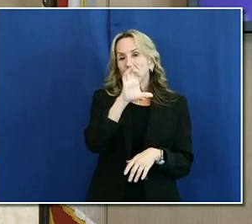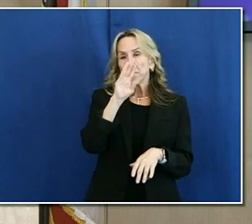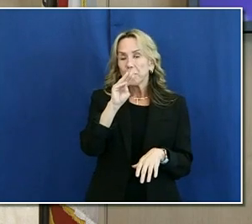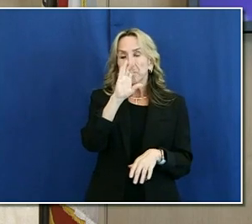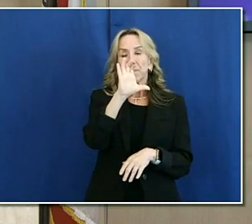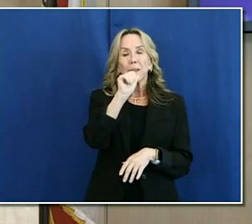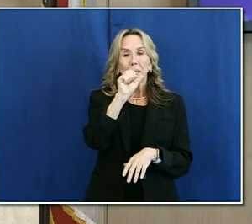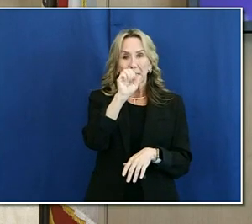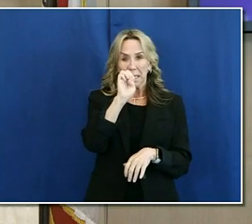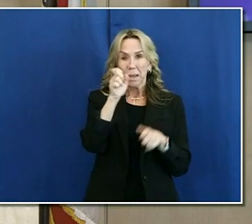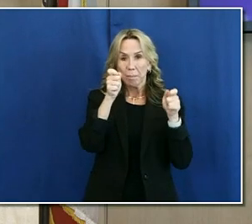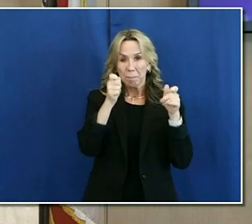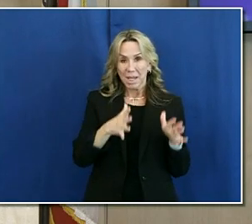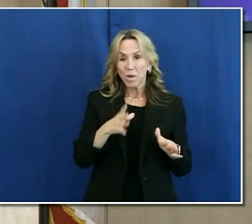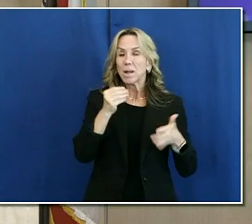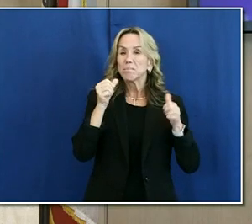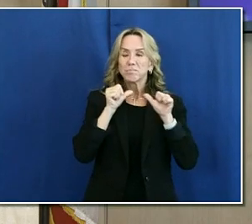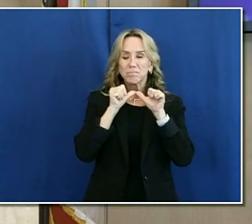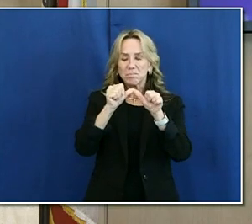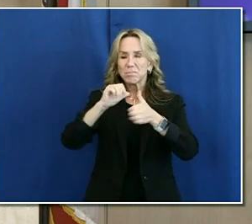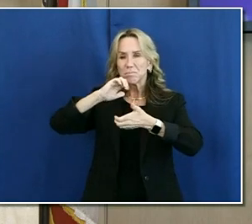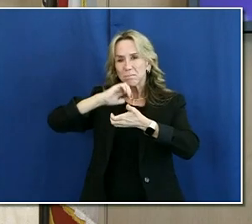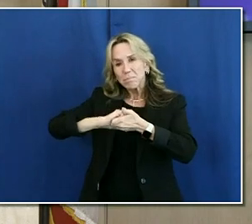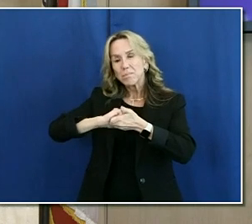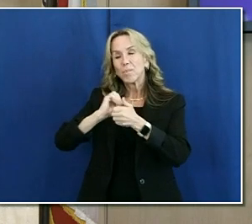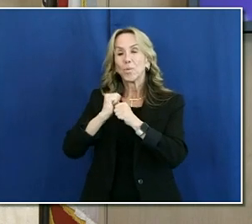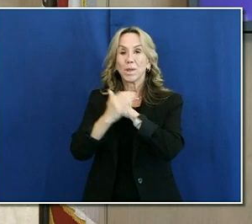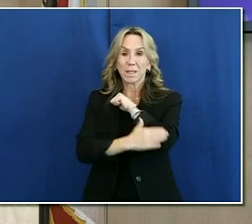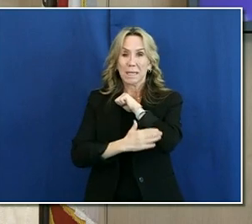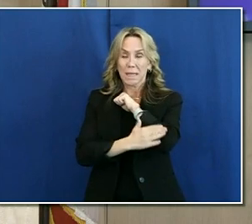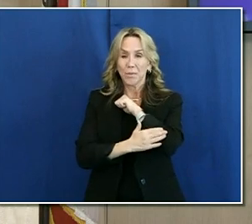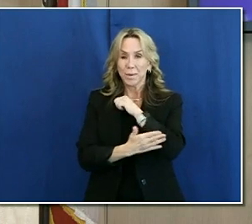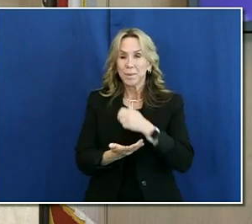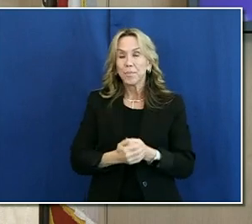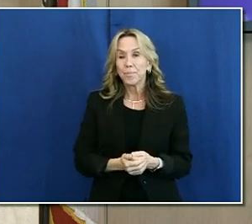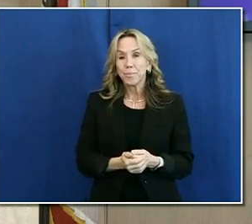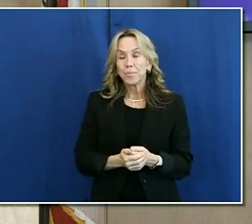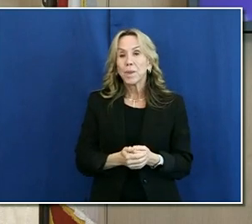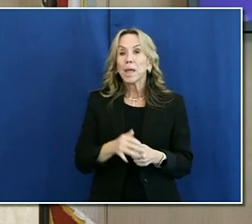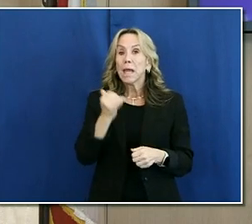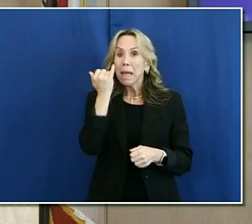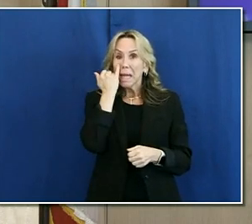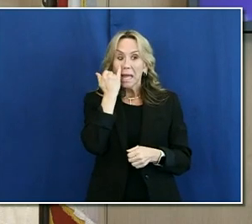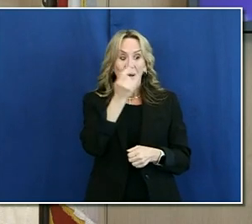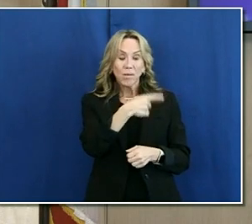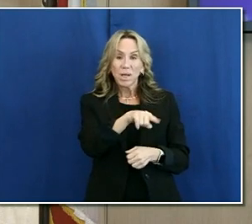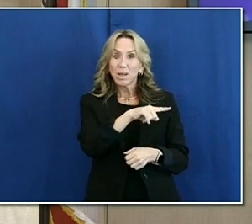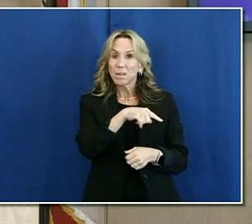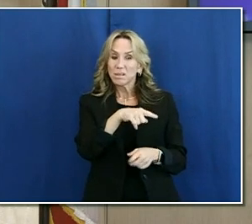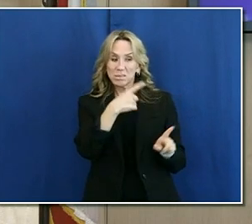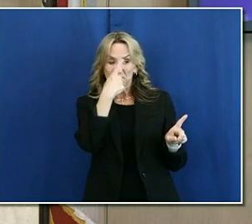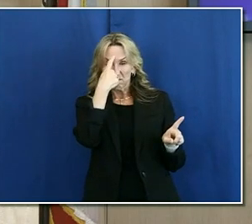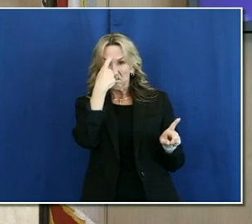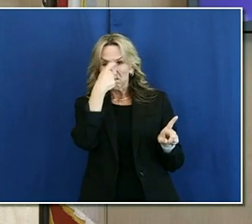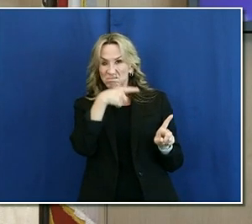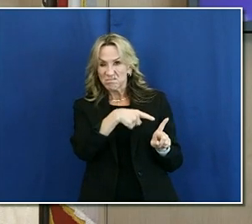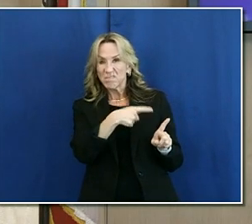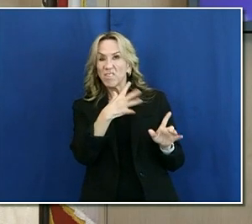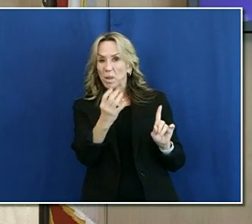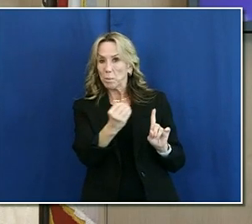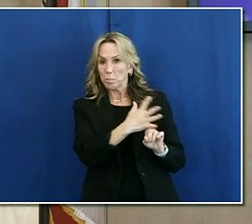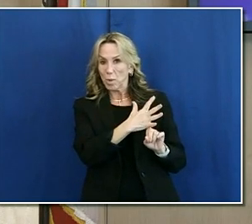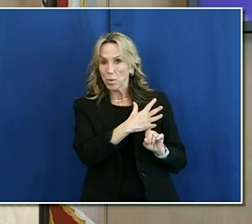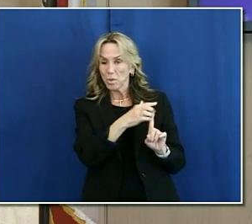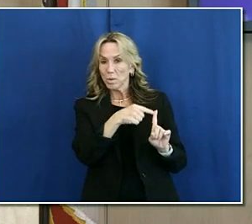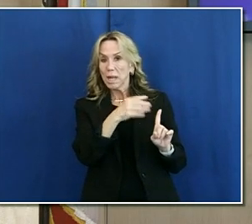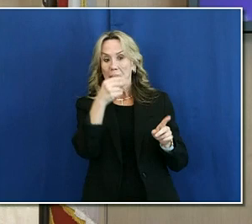and continued partnership with the county. Direct contacts or individuals believed to be possibly exposed have already been identified and have